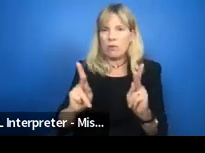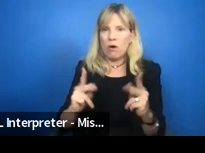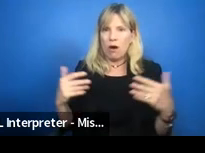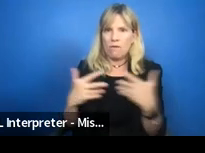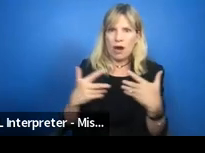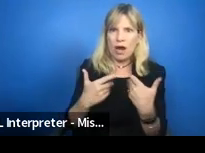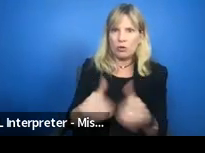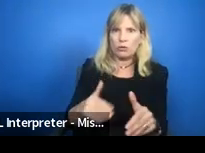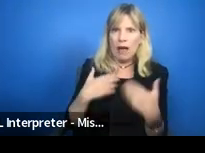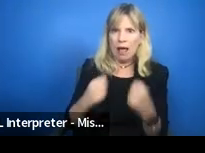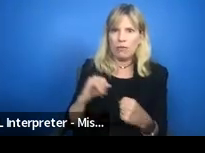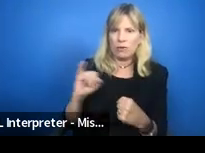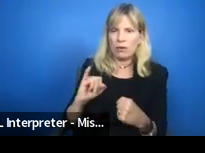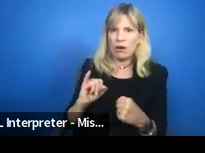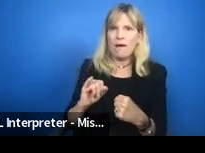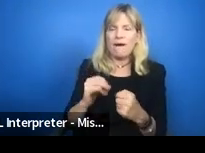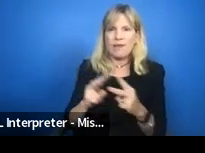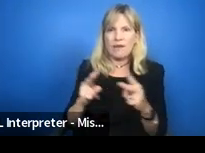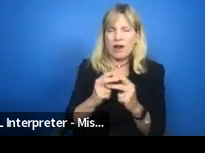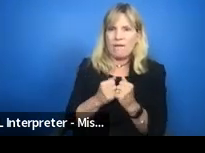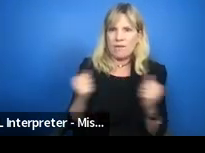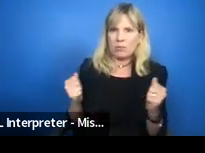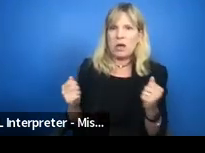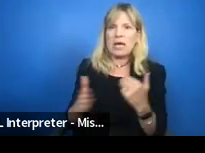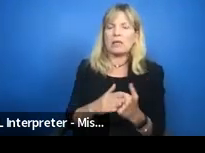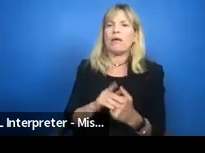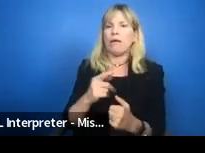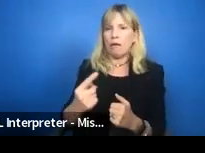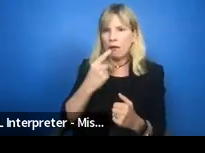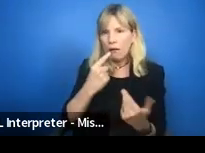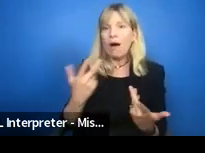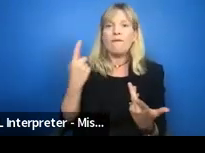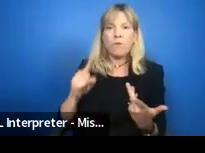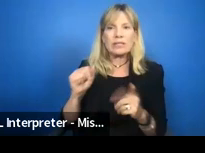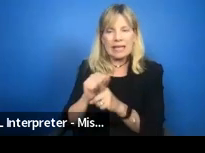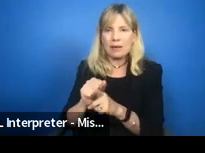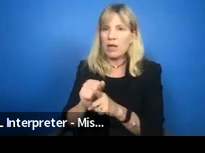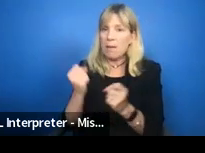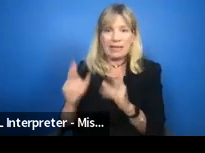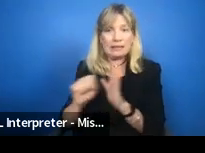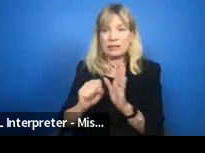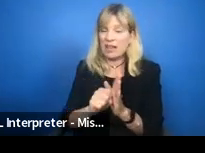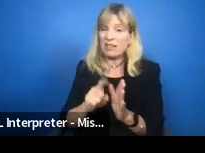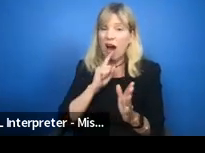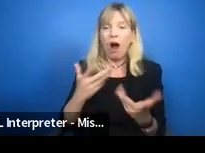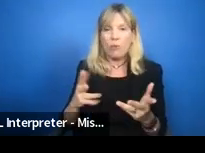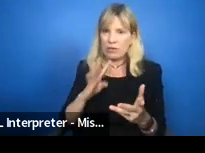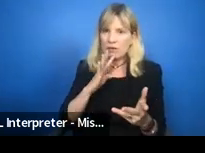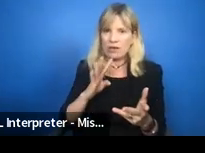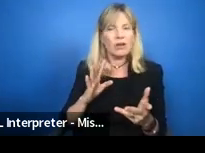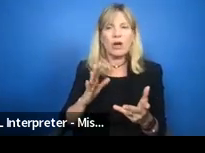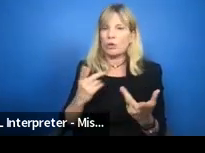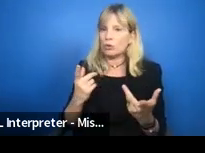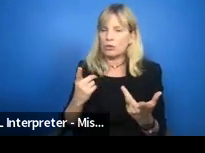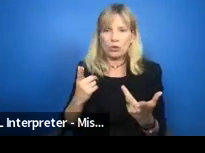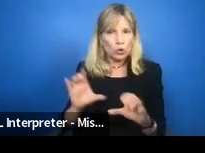losing their healthcare are super vulnerable and can easily fall prey to scams. And many states are actually already taking steps to